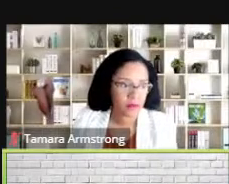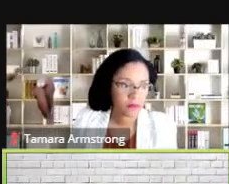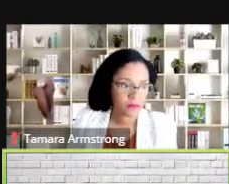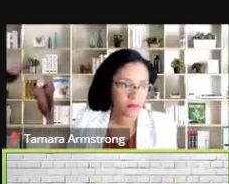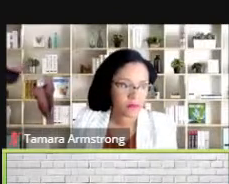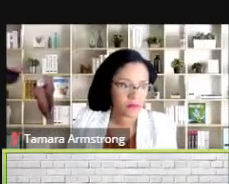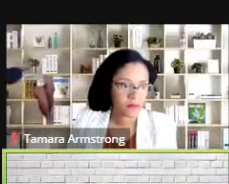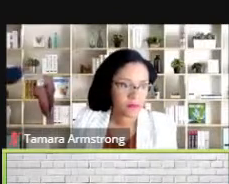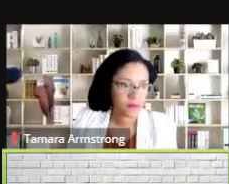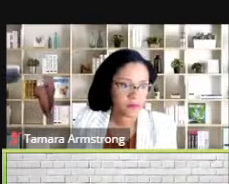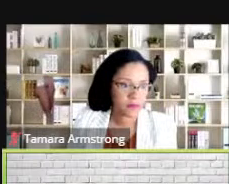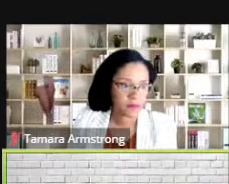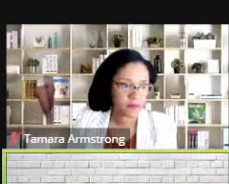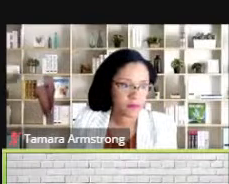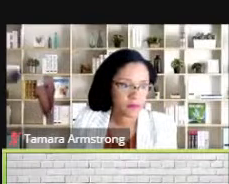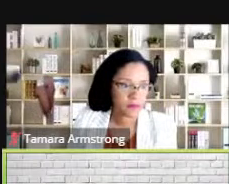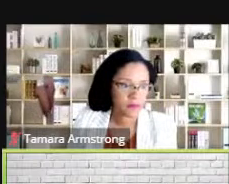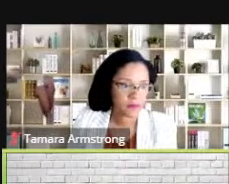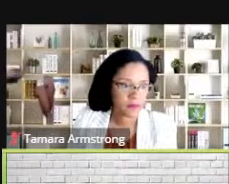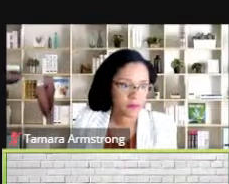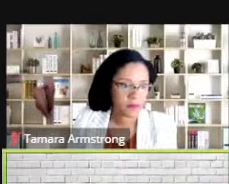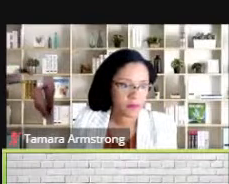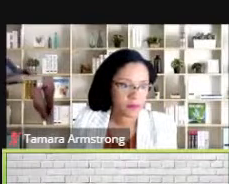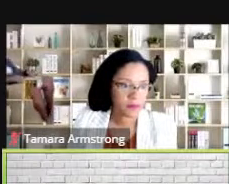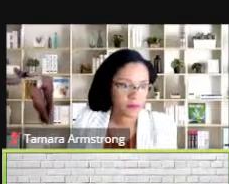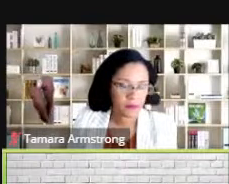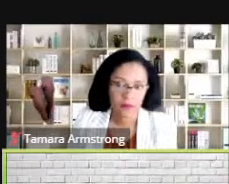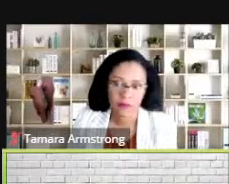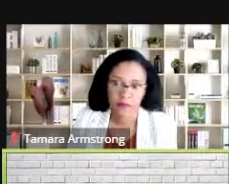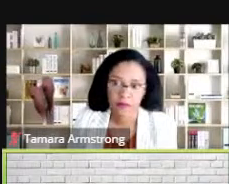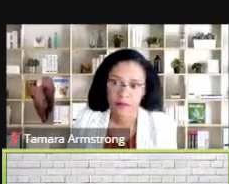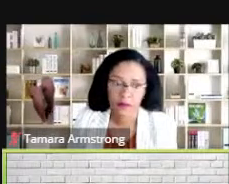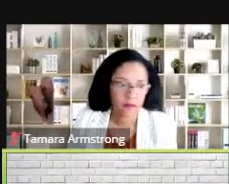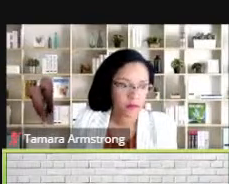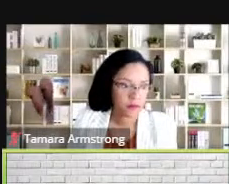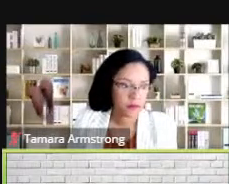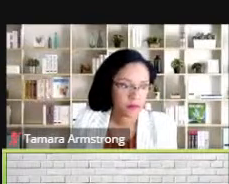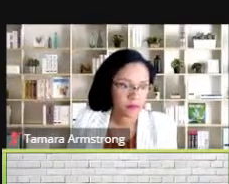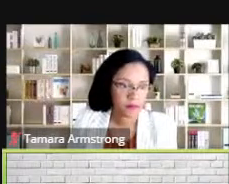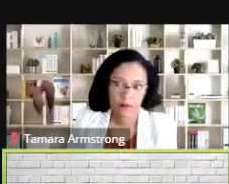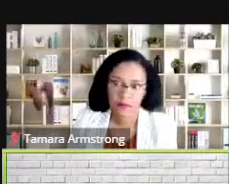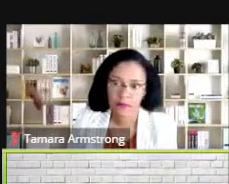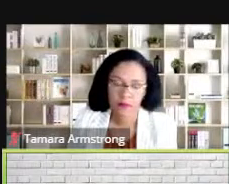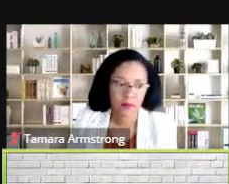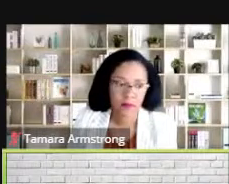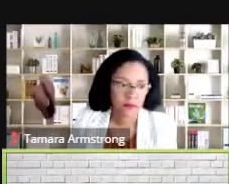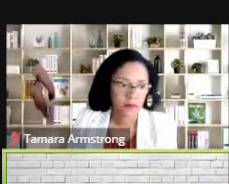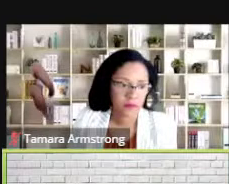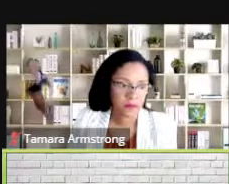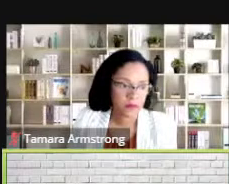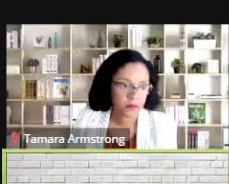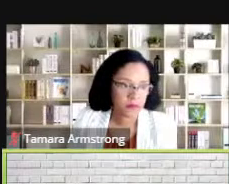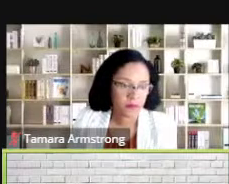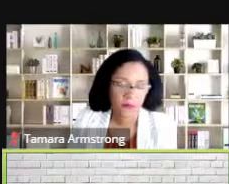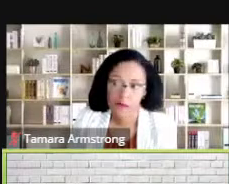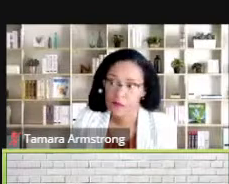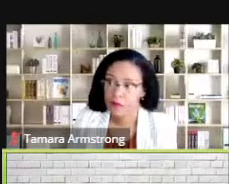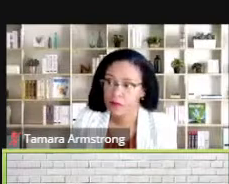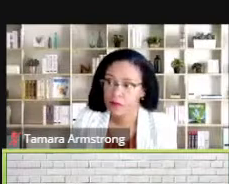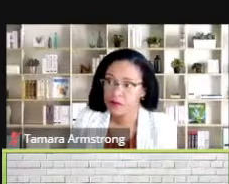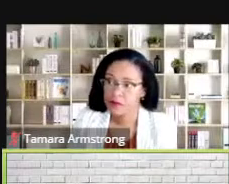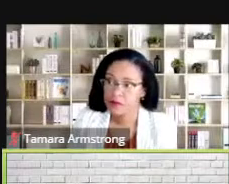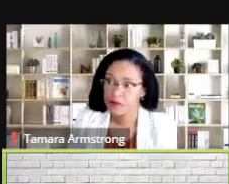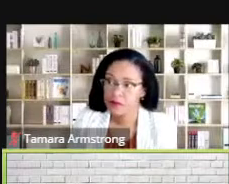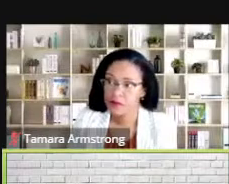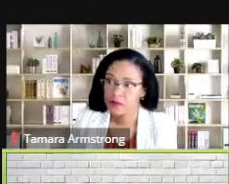to the person, my body, my choice. And you guys should stop pushing fear into the students, staff, and faculty, because